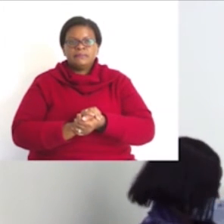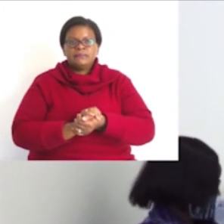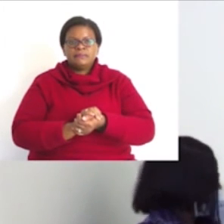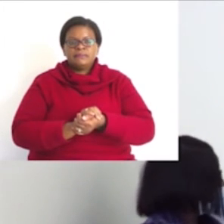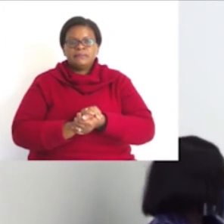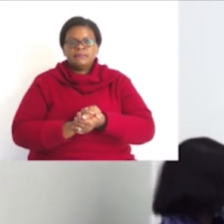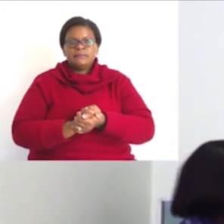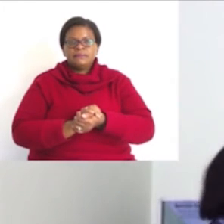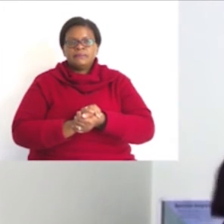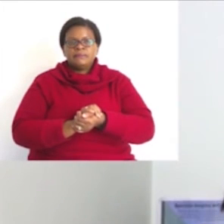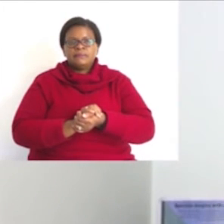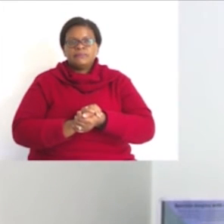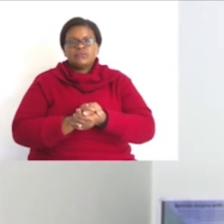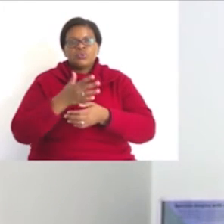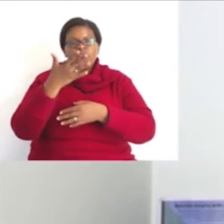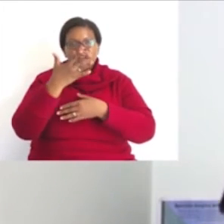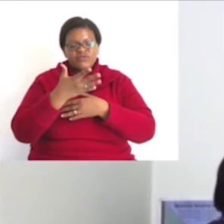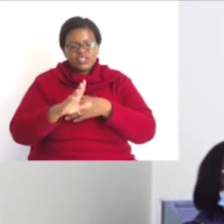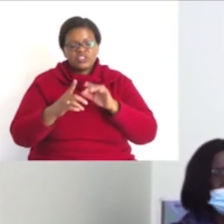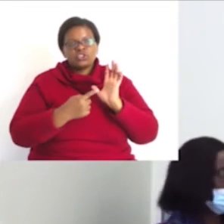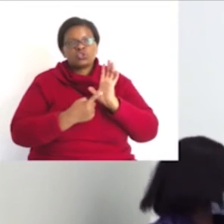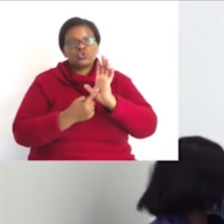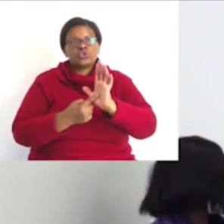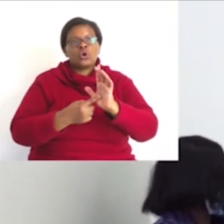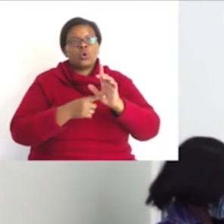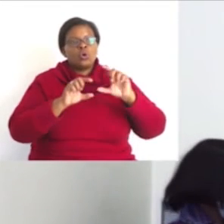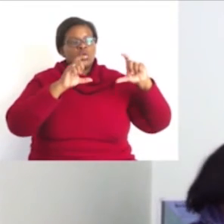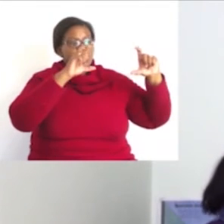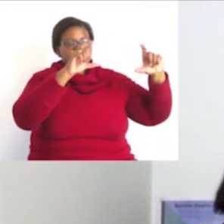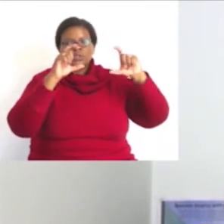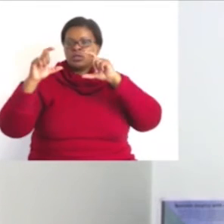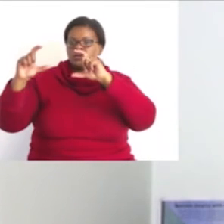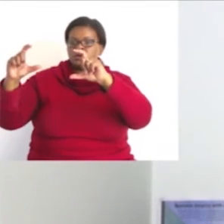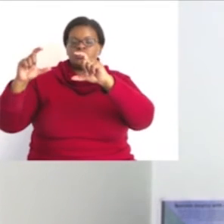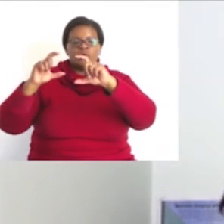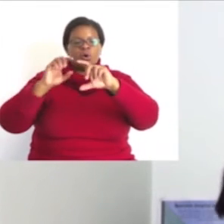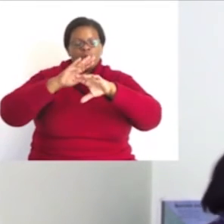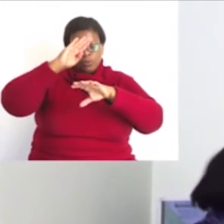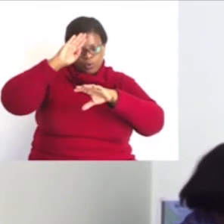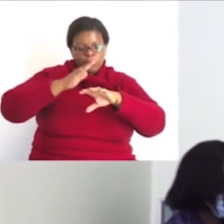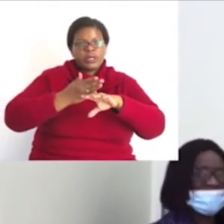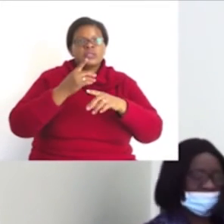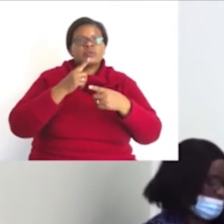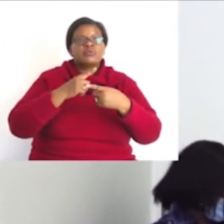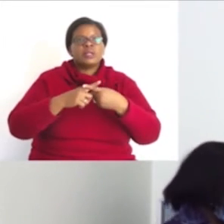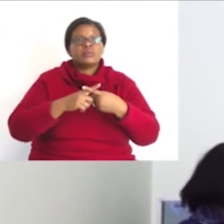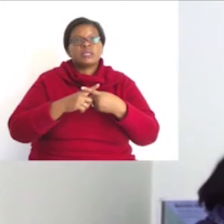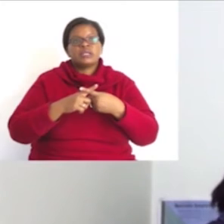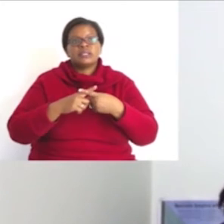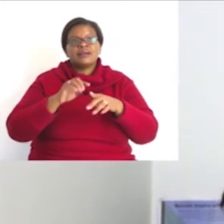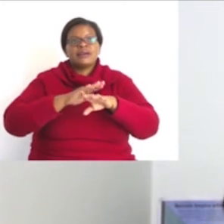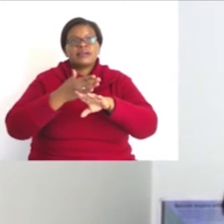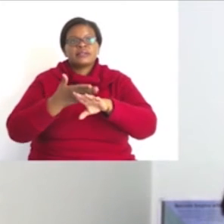our product. So we are done to apply the associative property of multiplications. Boys and girls,